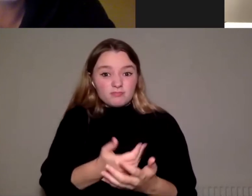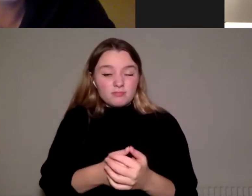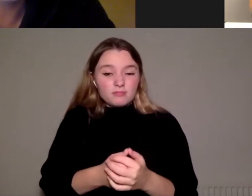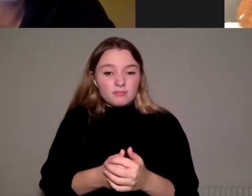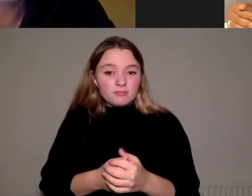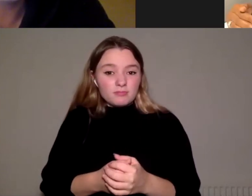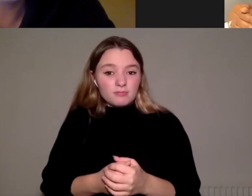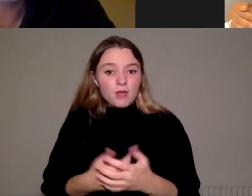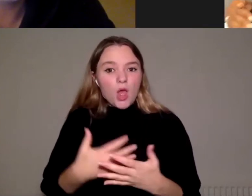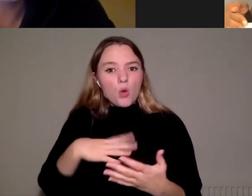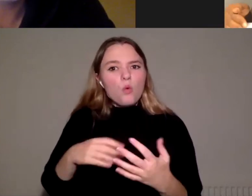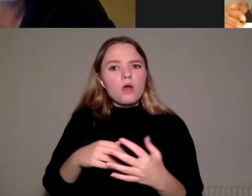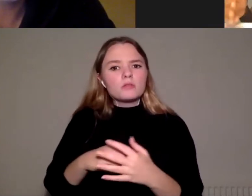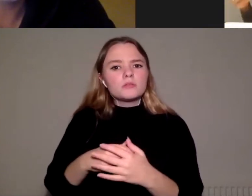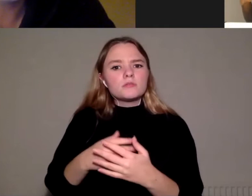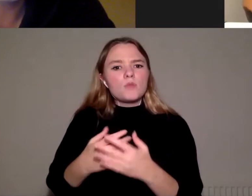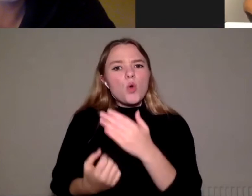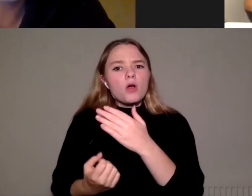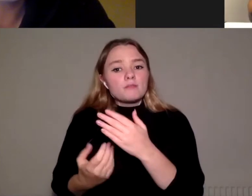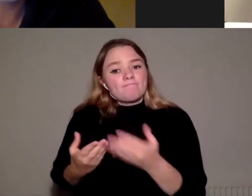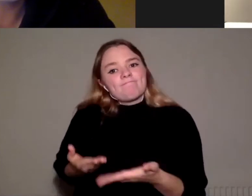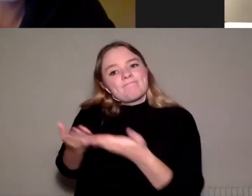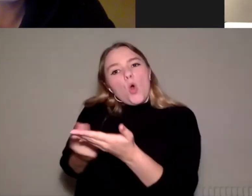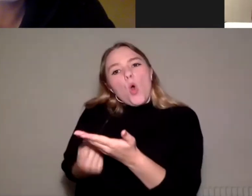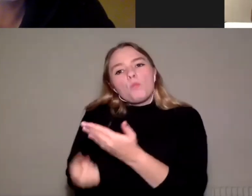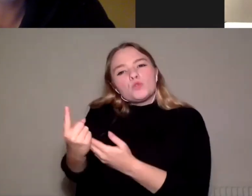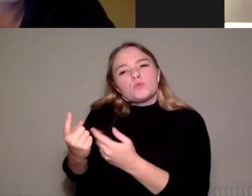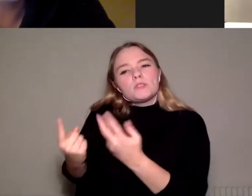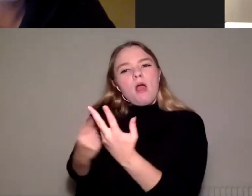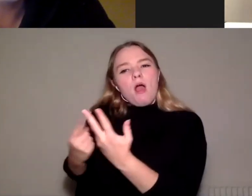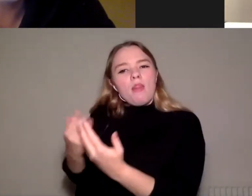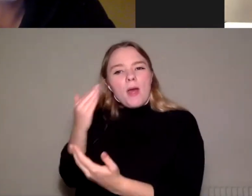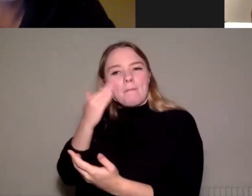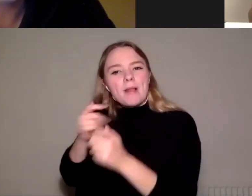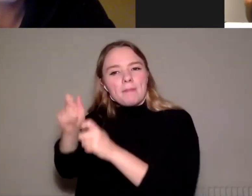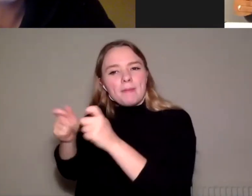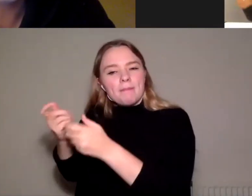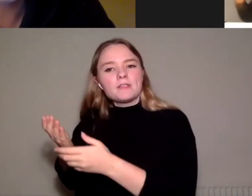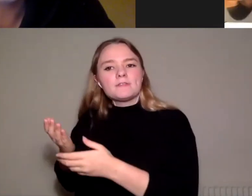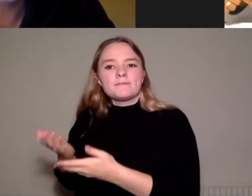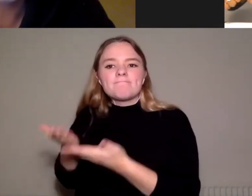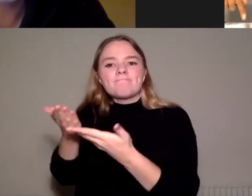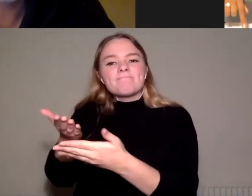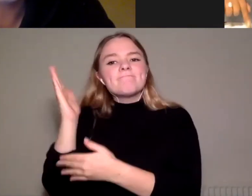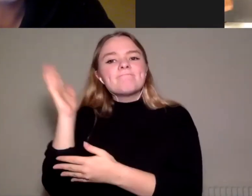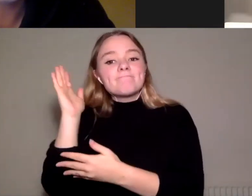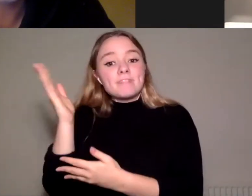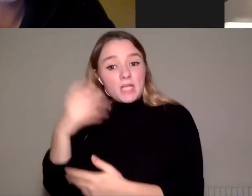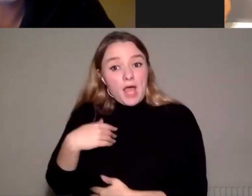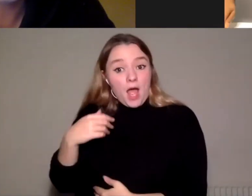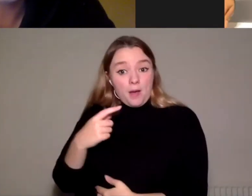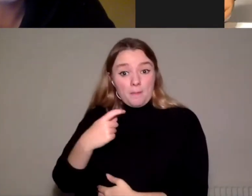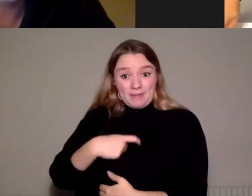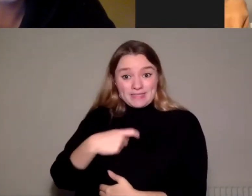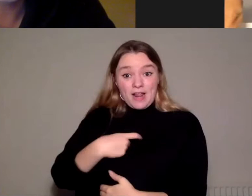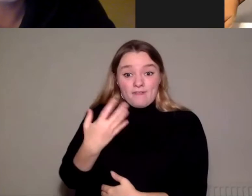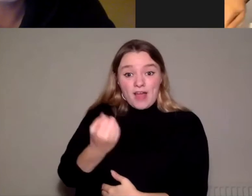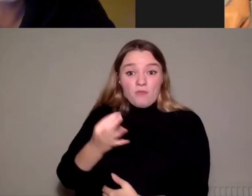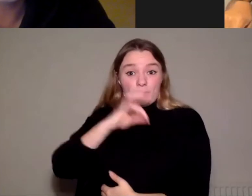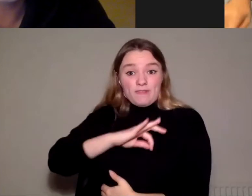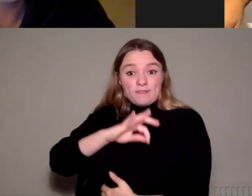give everyone the opportunity that I've had, because I know that I have certain privileges above other